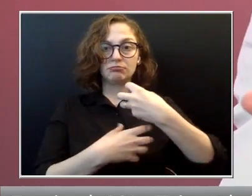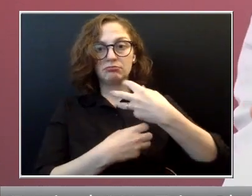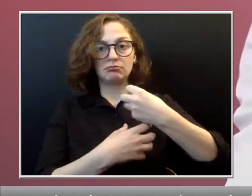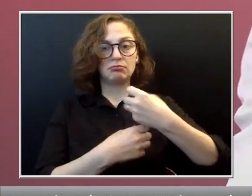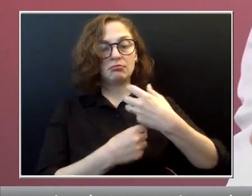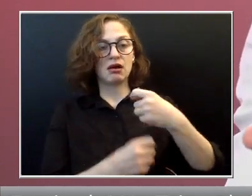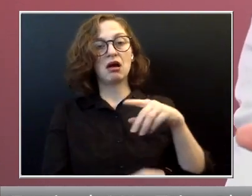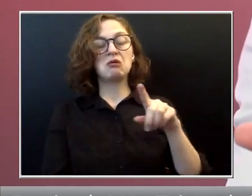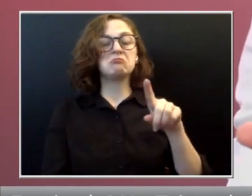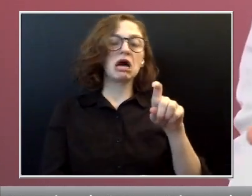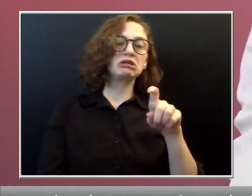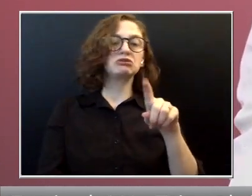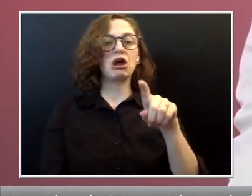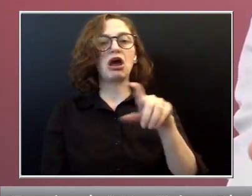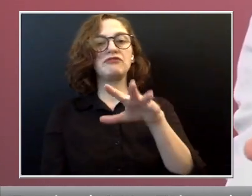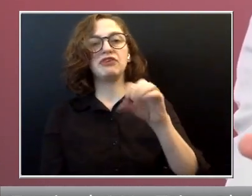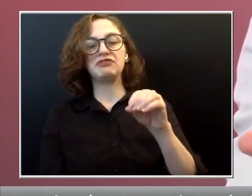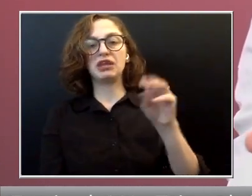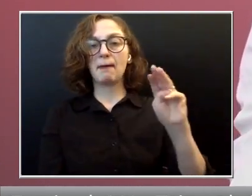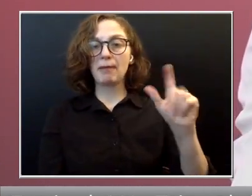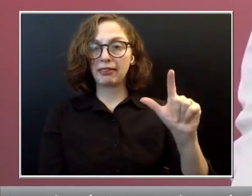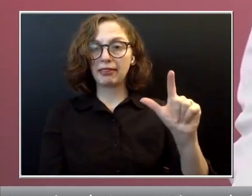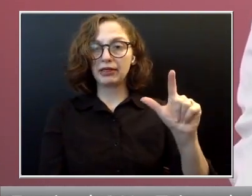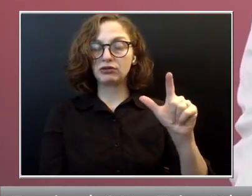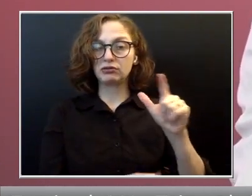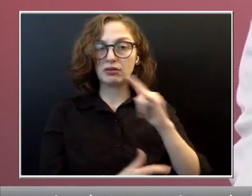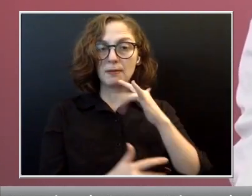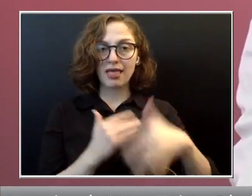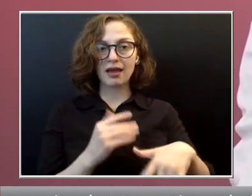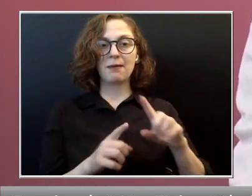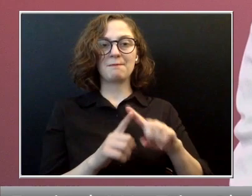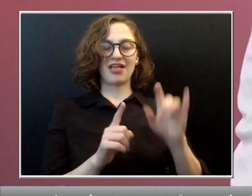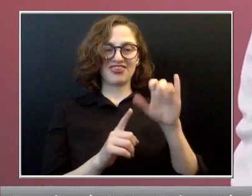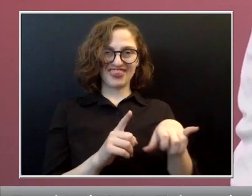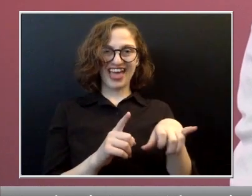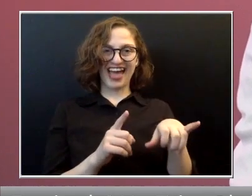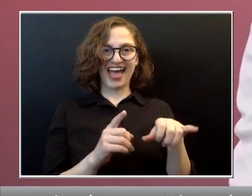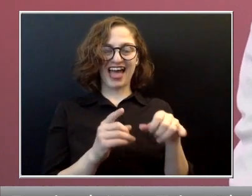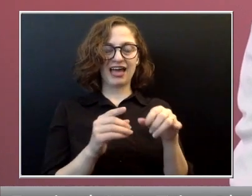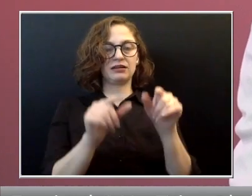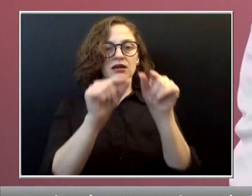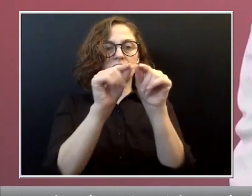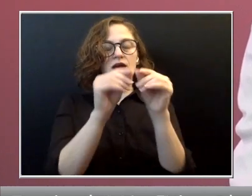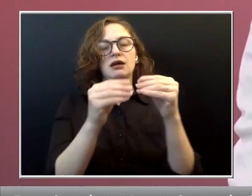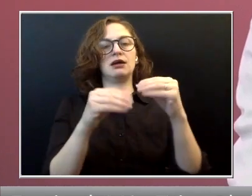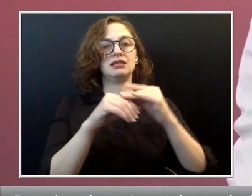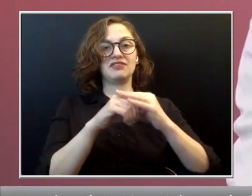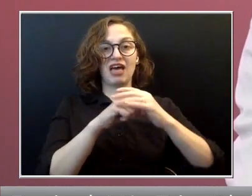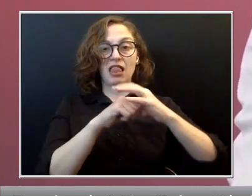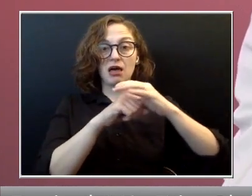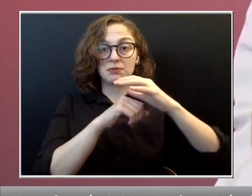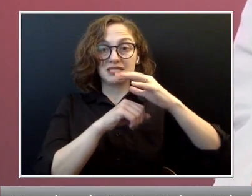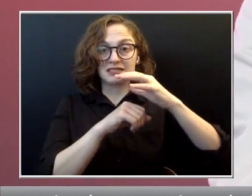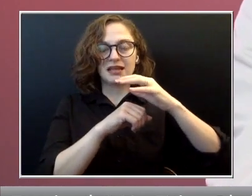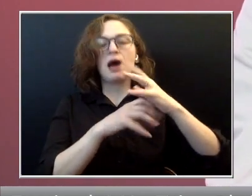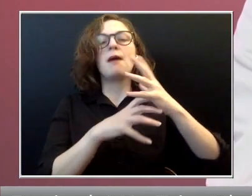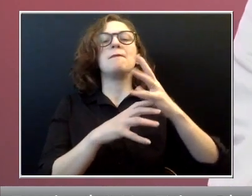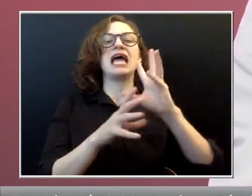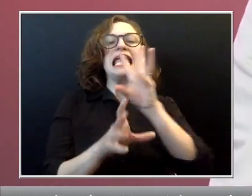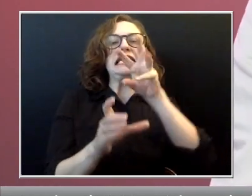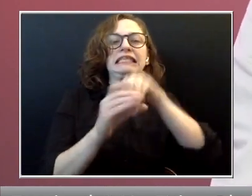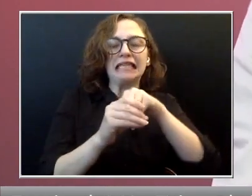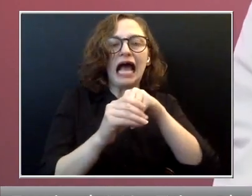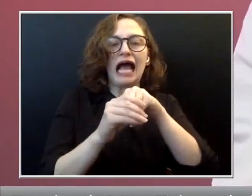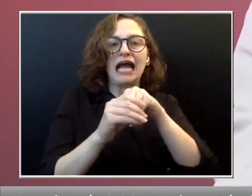what happens, this amyloid builds inside the heart, and the cavity size is smaller. Oh, so there's no way it can even move.